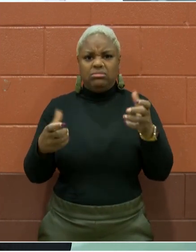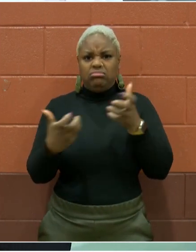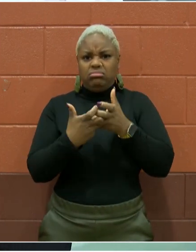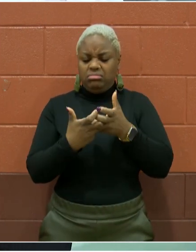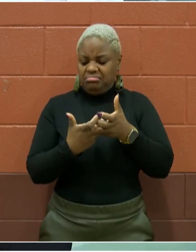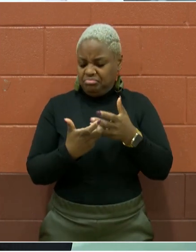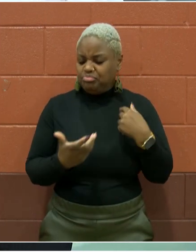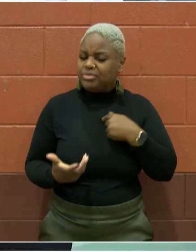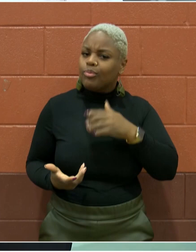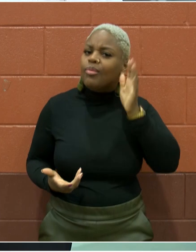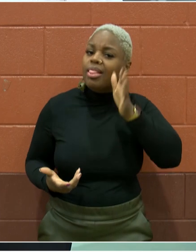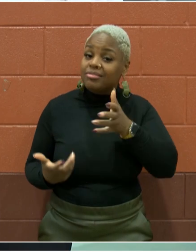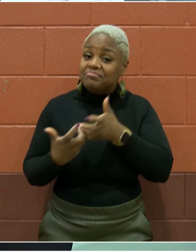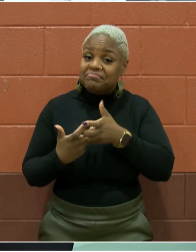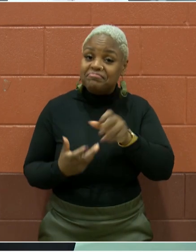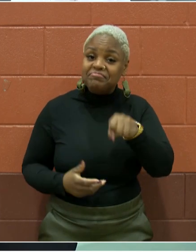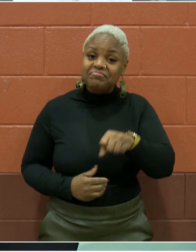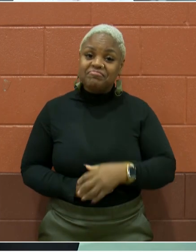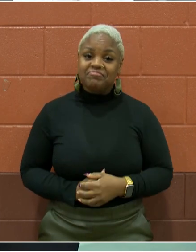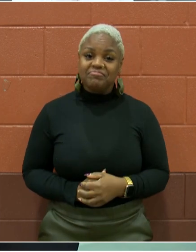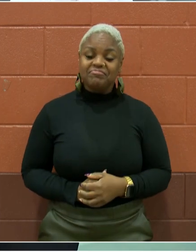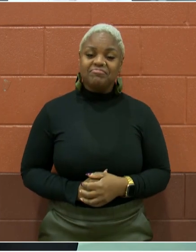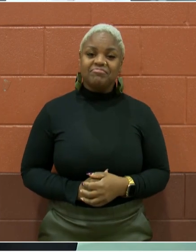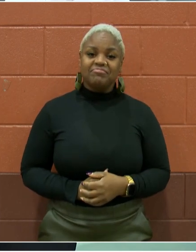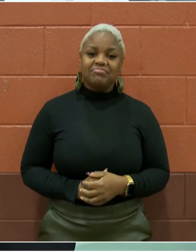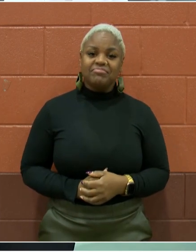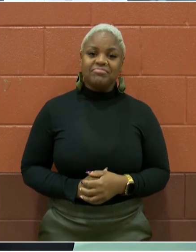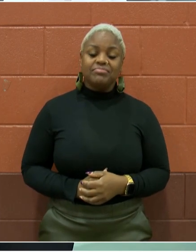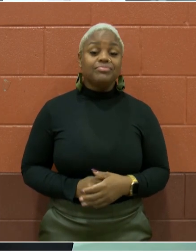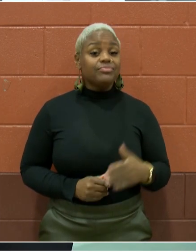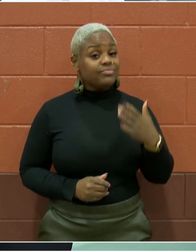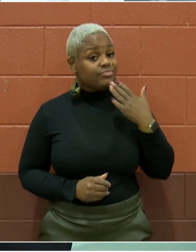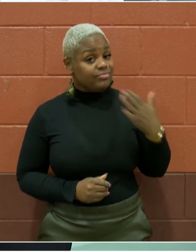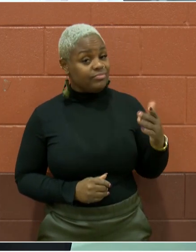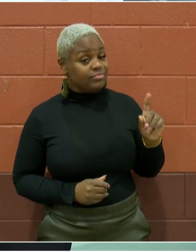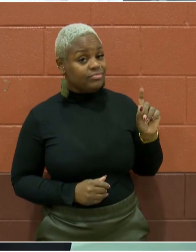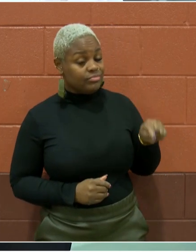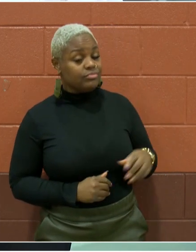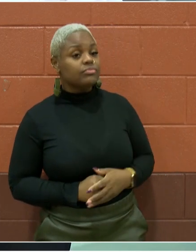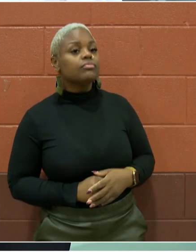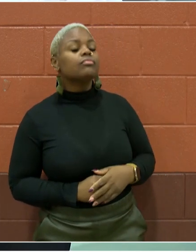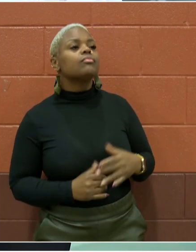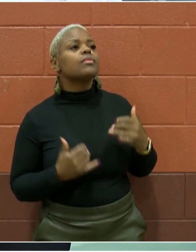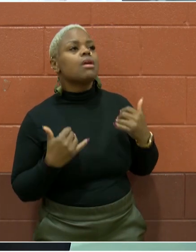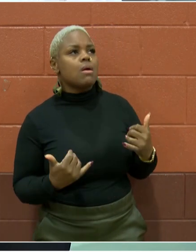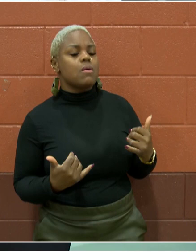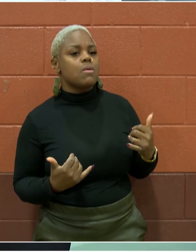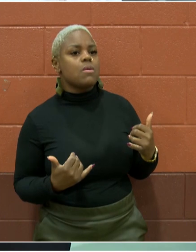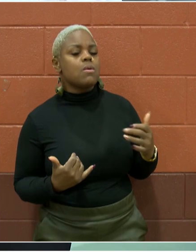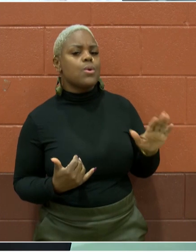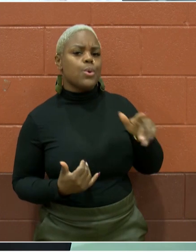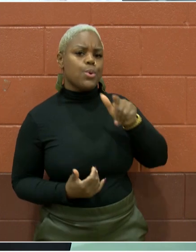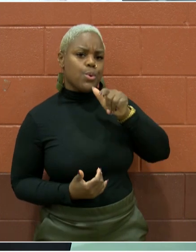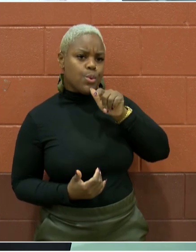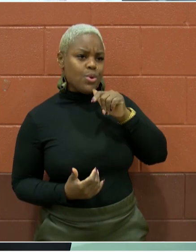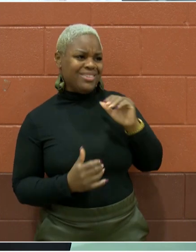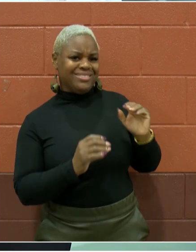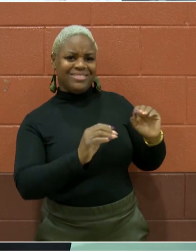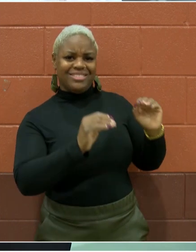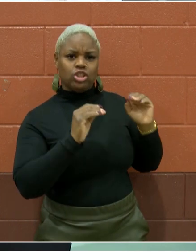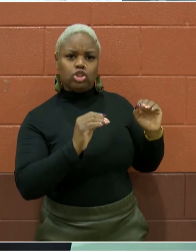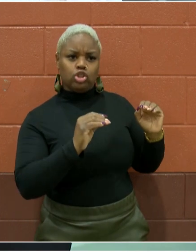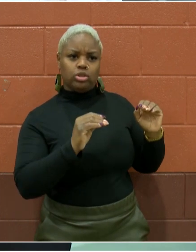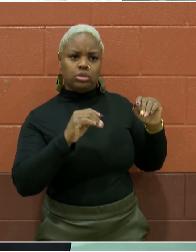Yes, sir. Good morning. So who specifically is carrying out or is teaching this over the course of next